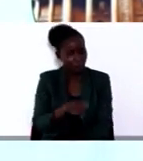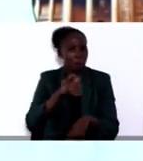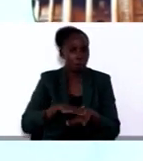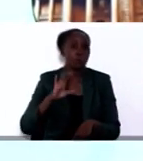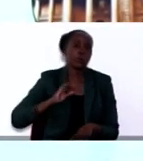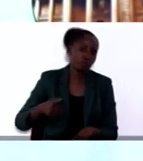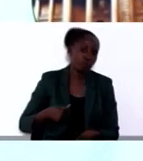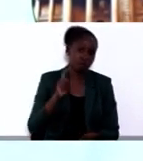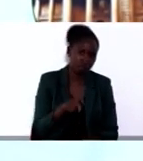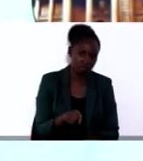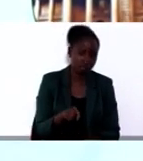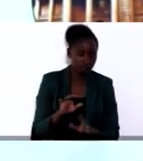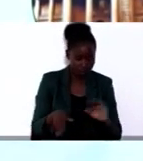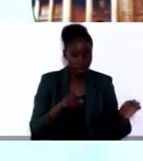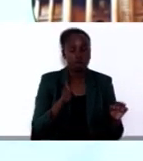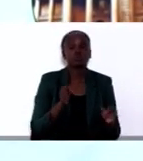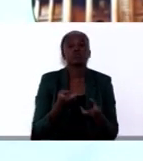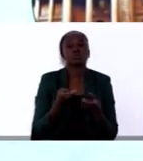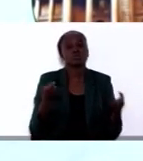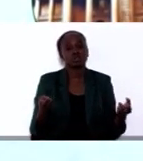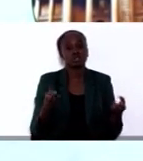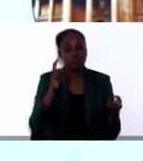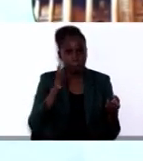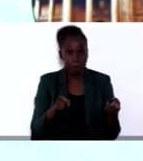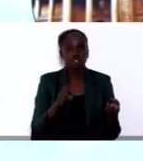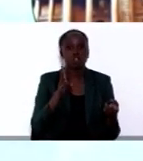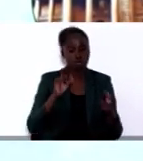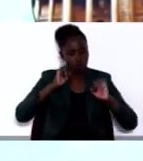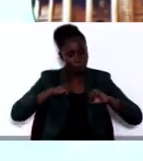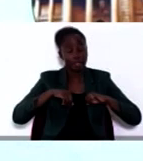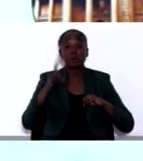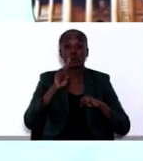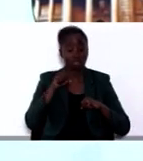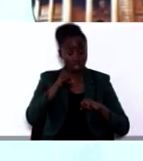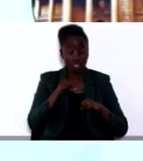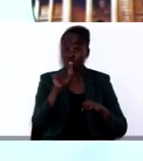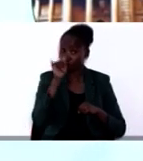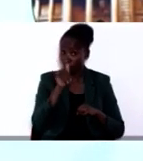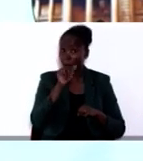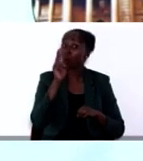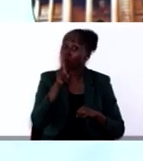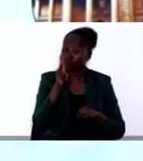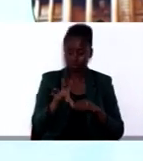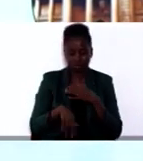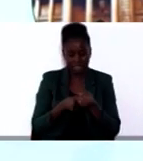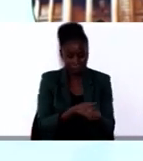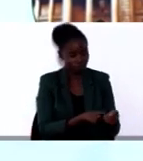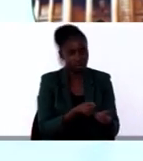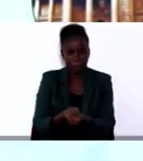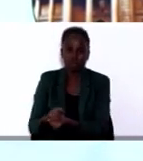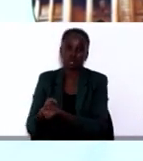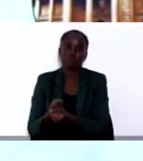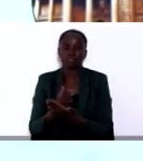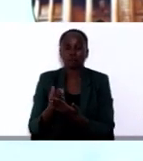also increase resources towards combating this crime, but also supporting those who have fallen